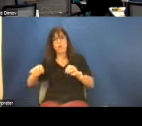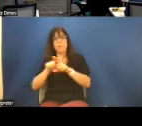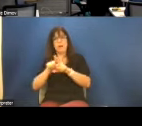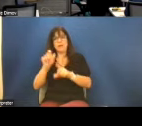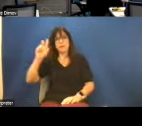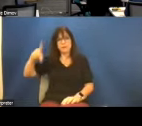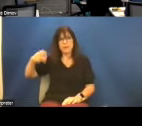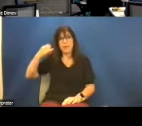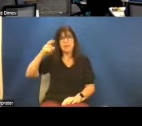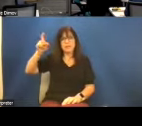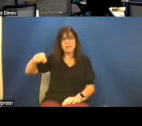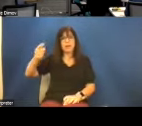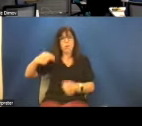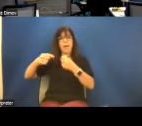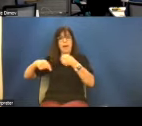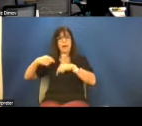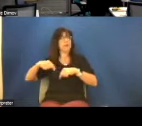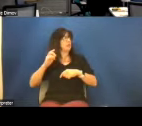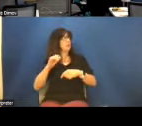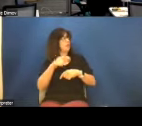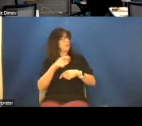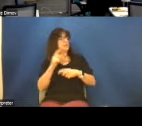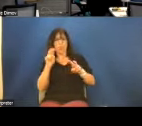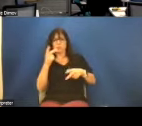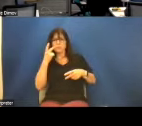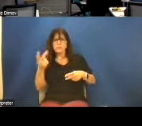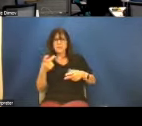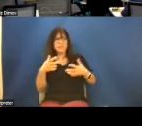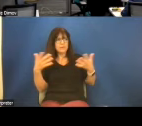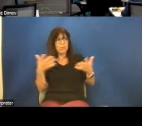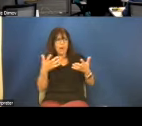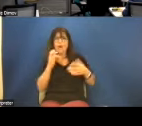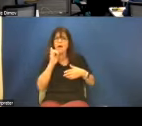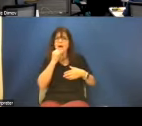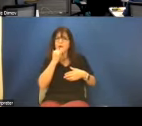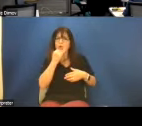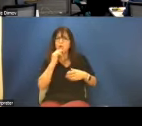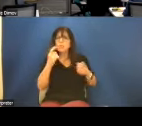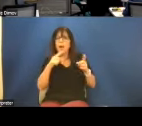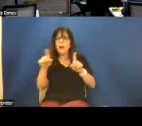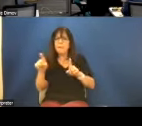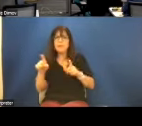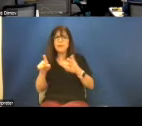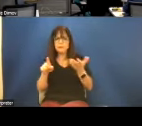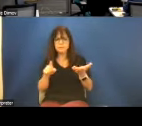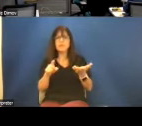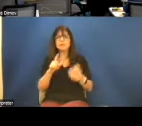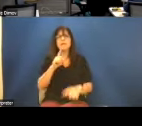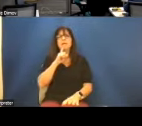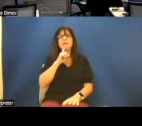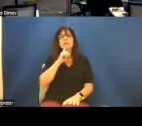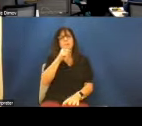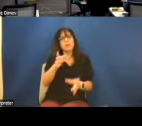if they need to go back and do this, like go back and look and see what are the errors, like what happened here. It's